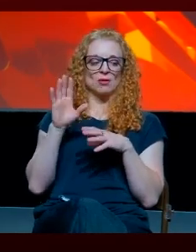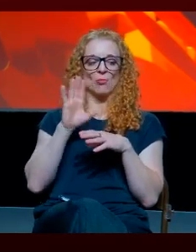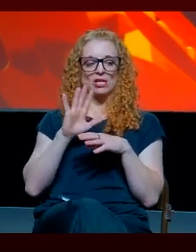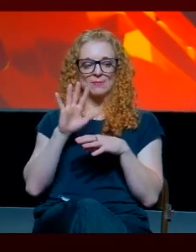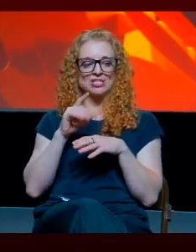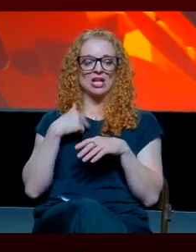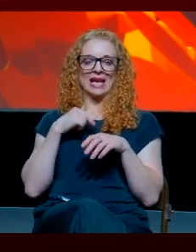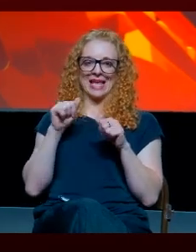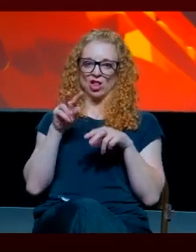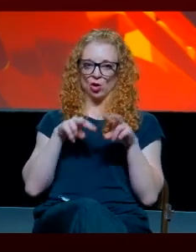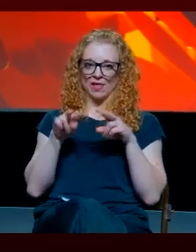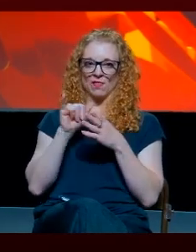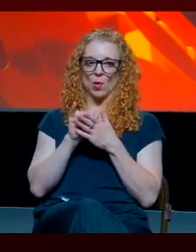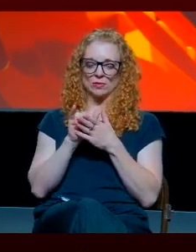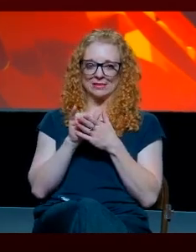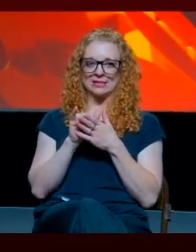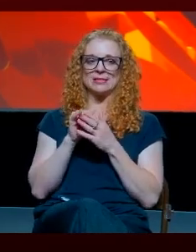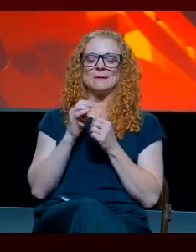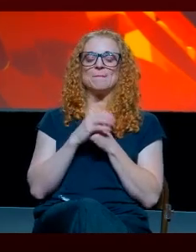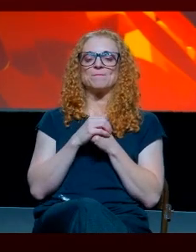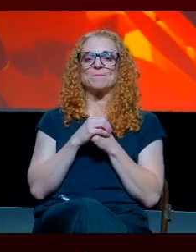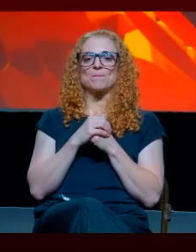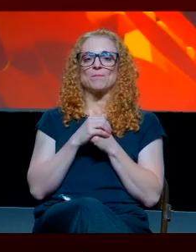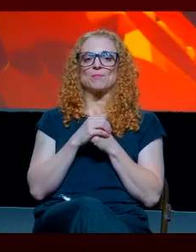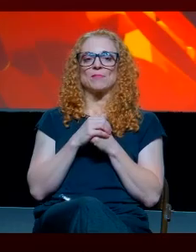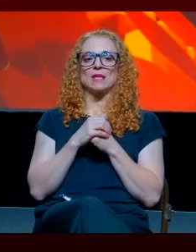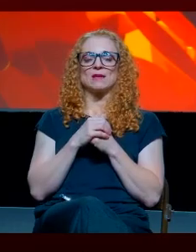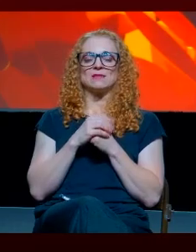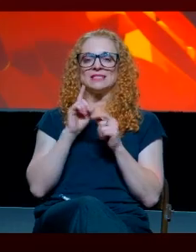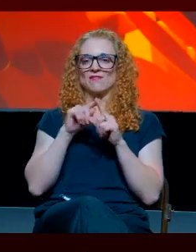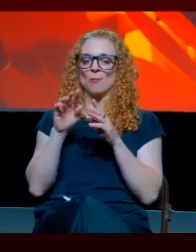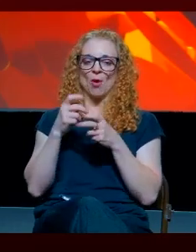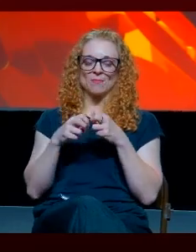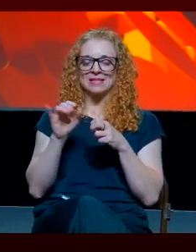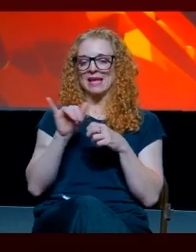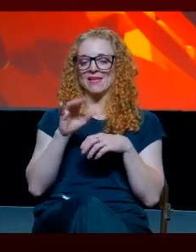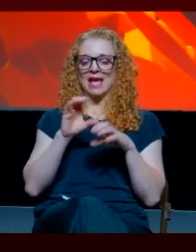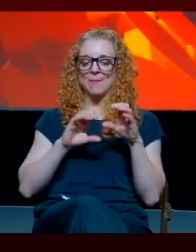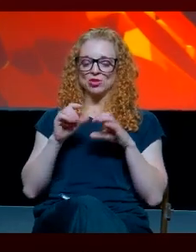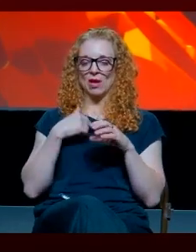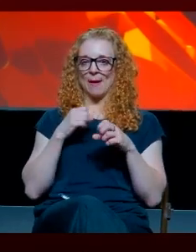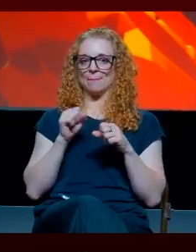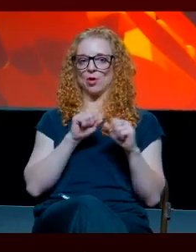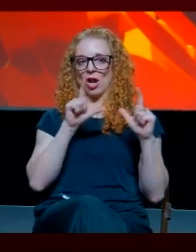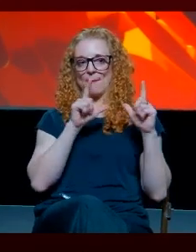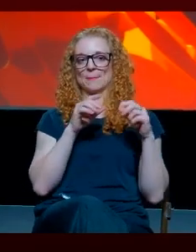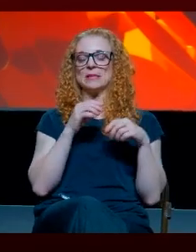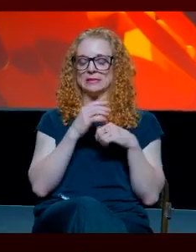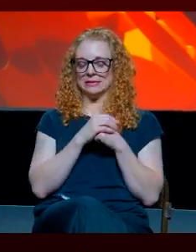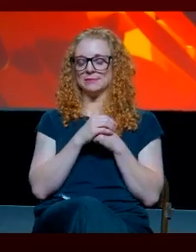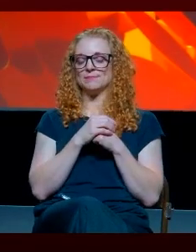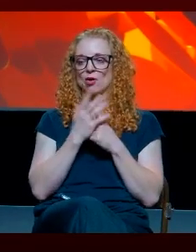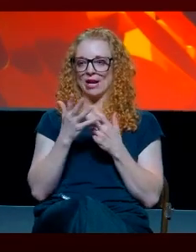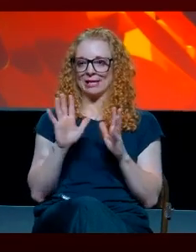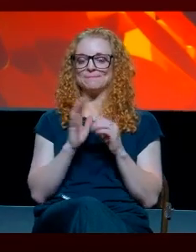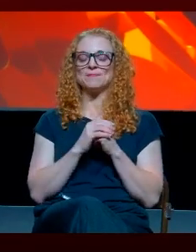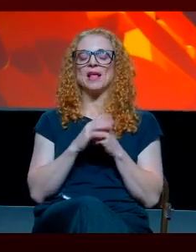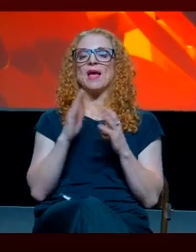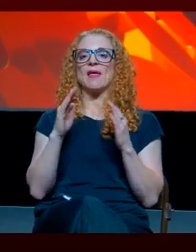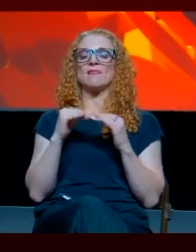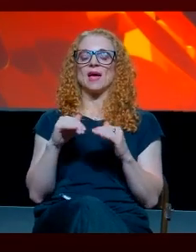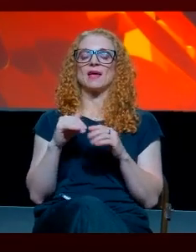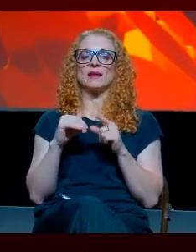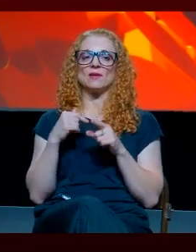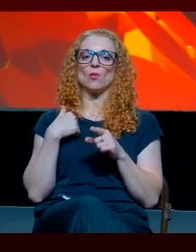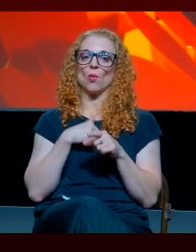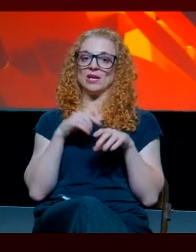those, say, fermionic problems like the chemistry that I put up on the, like iron sulfur. Then